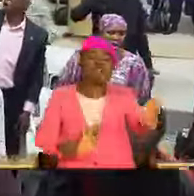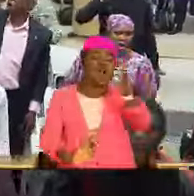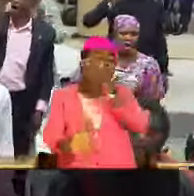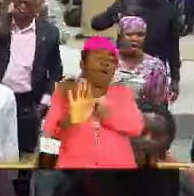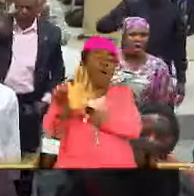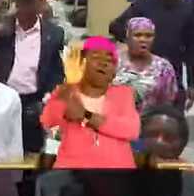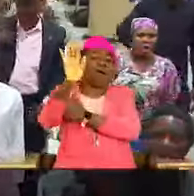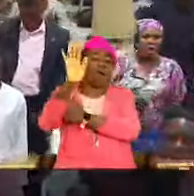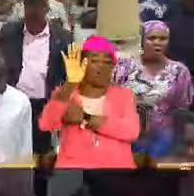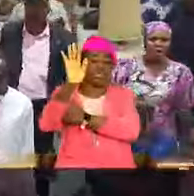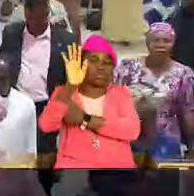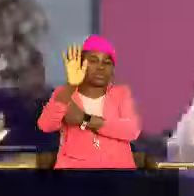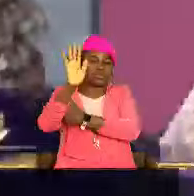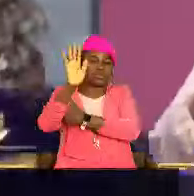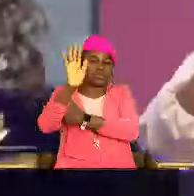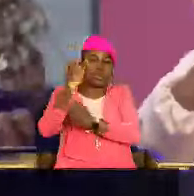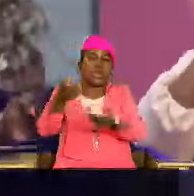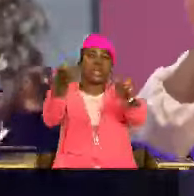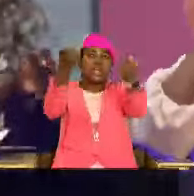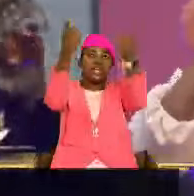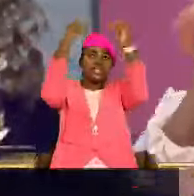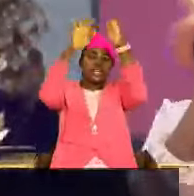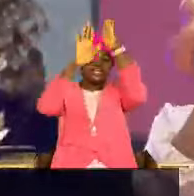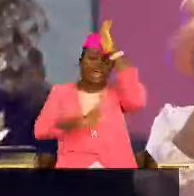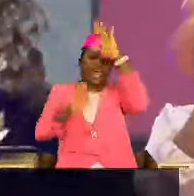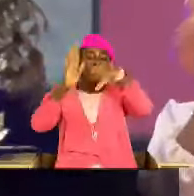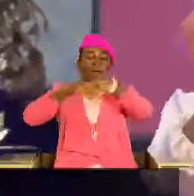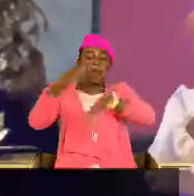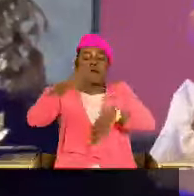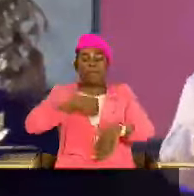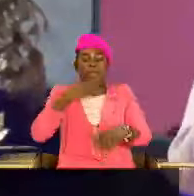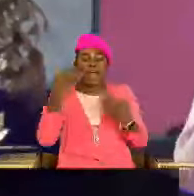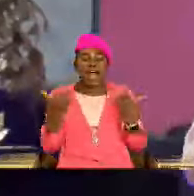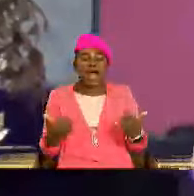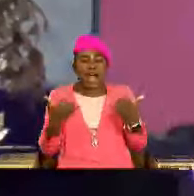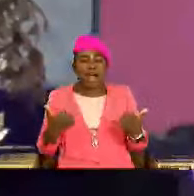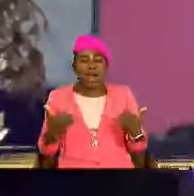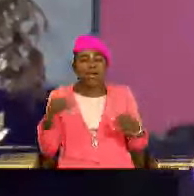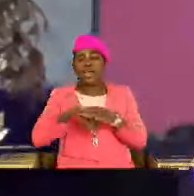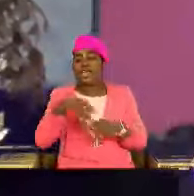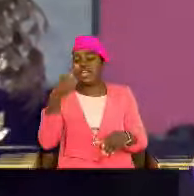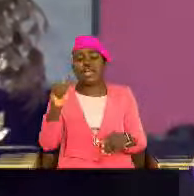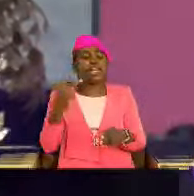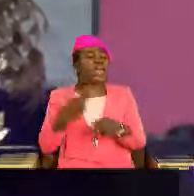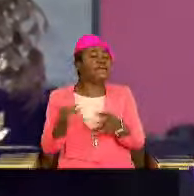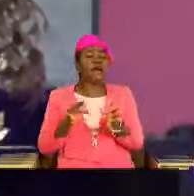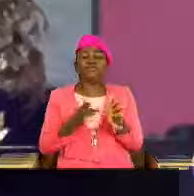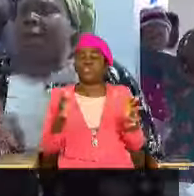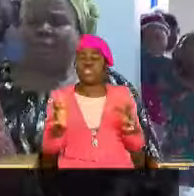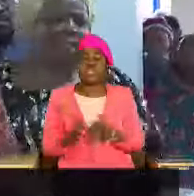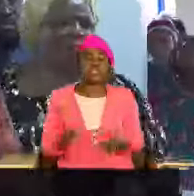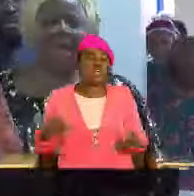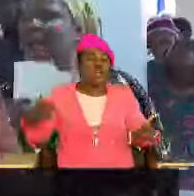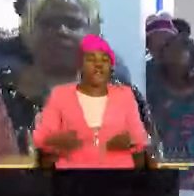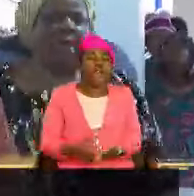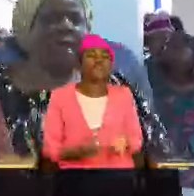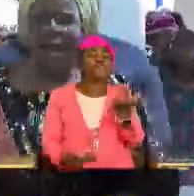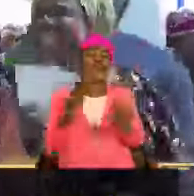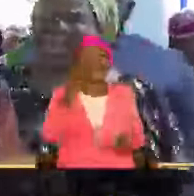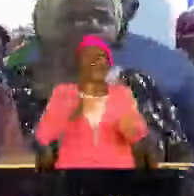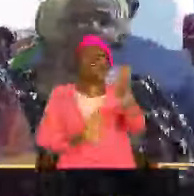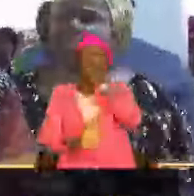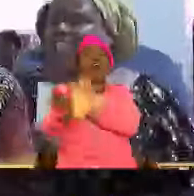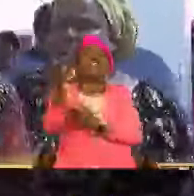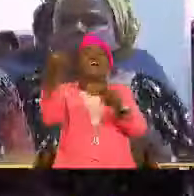God descend upon me now in the name of Jesus Fresh Fire of God